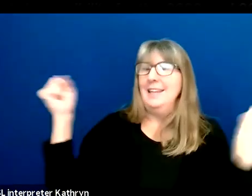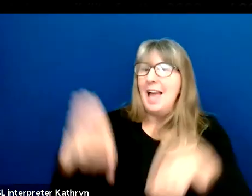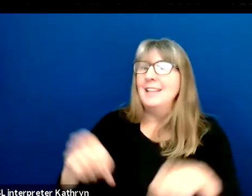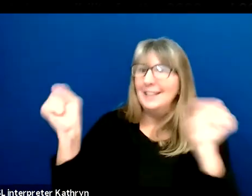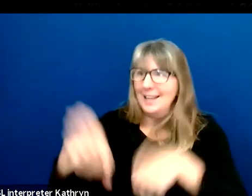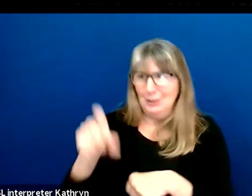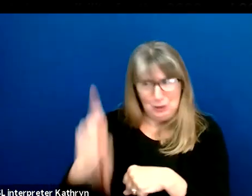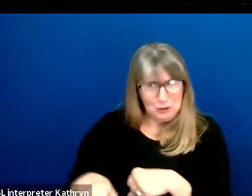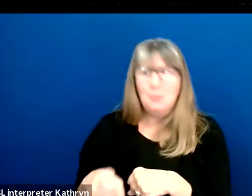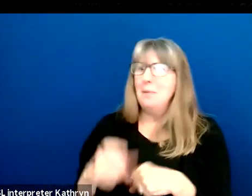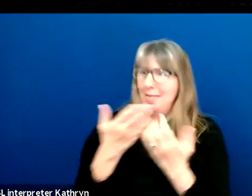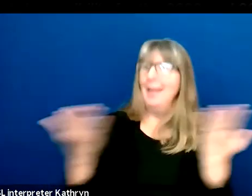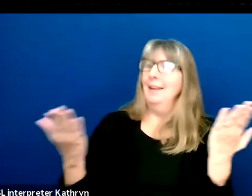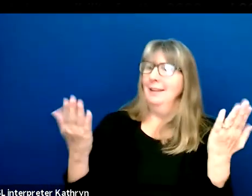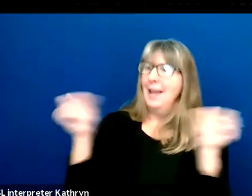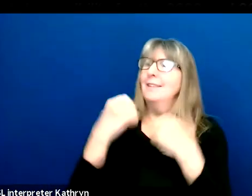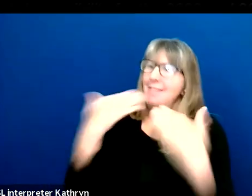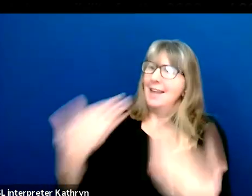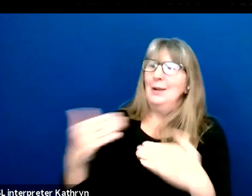should absolutely be a thing. Thank you.